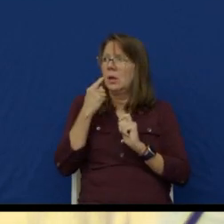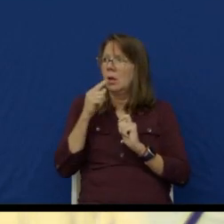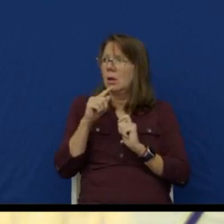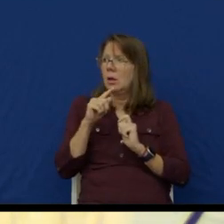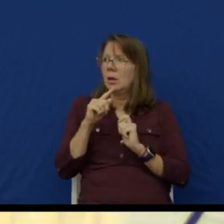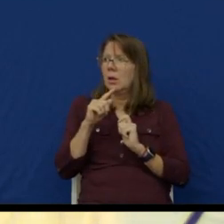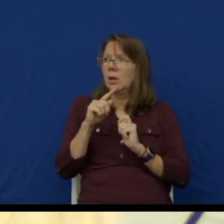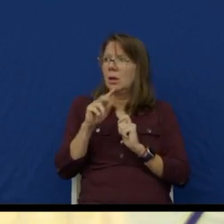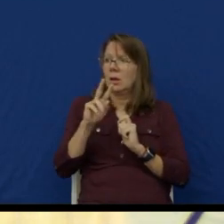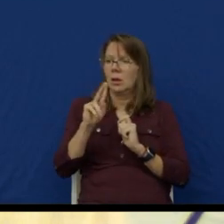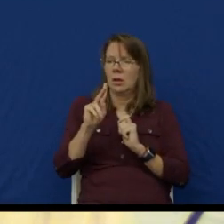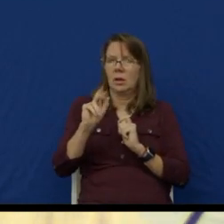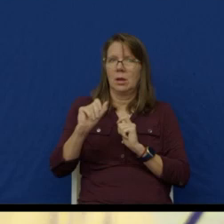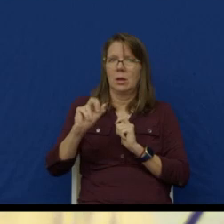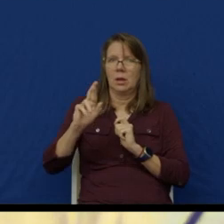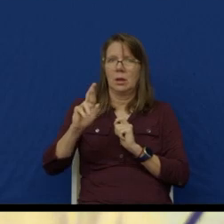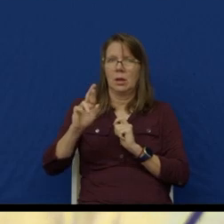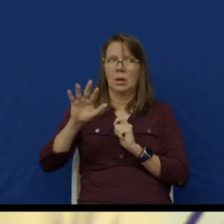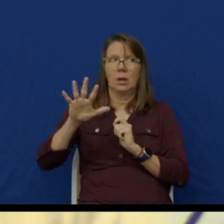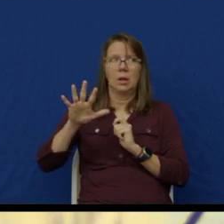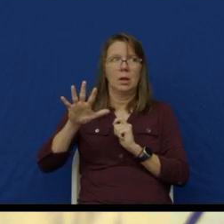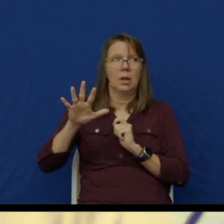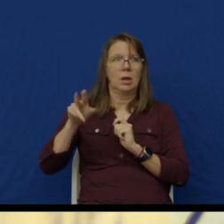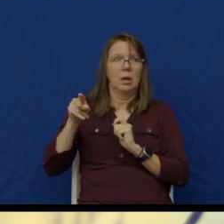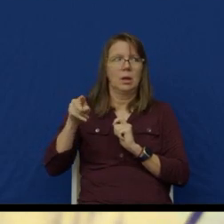701 KAR